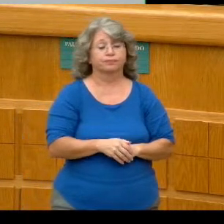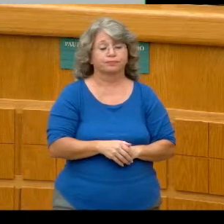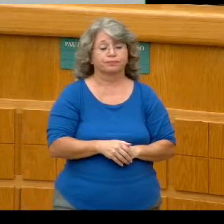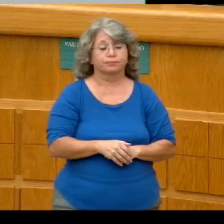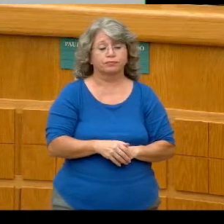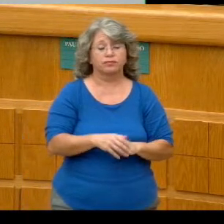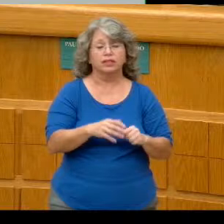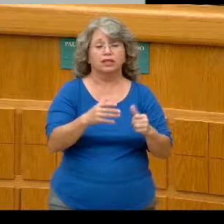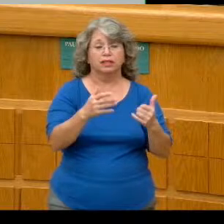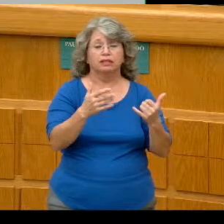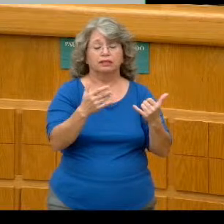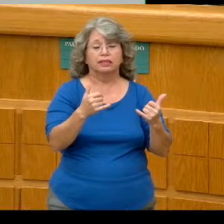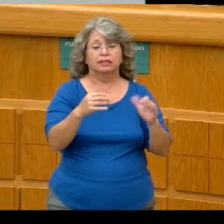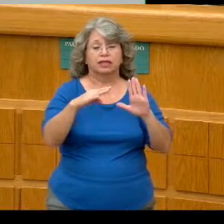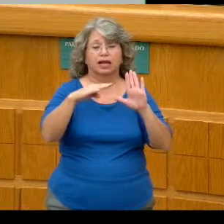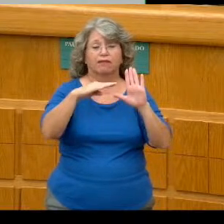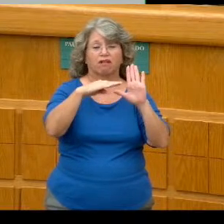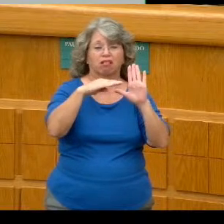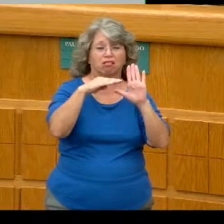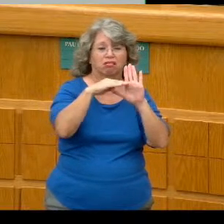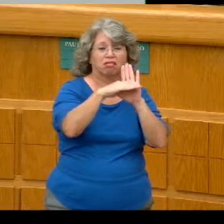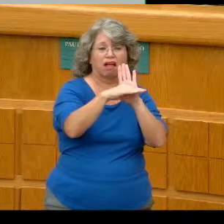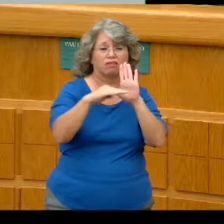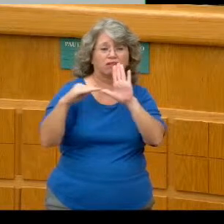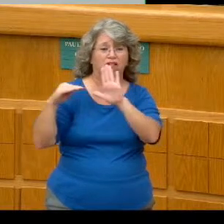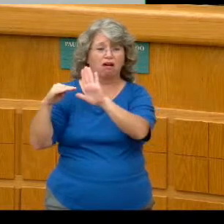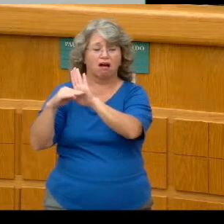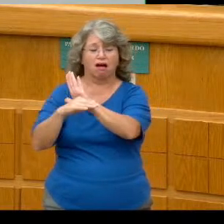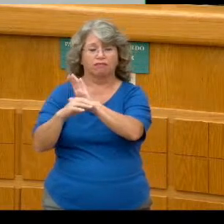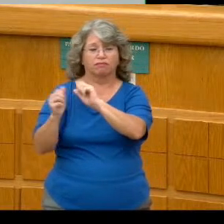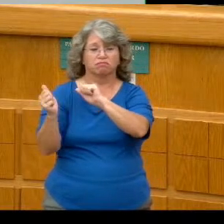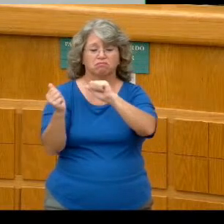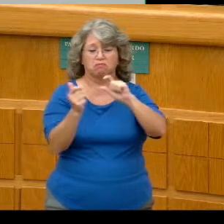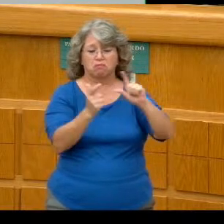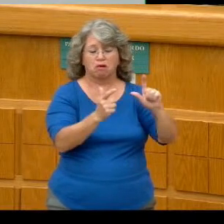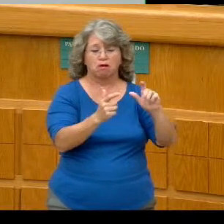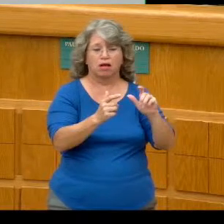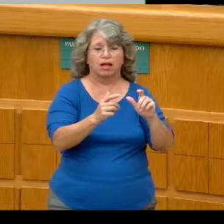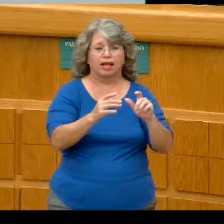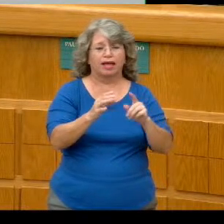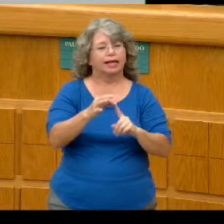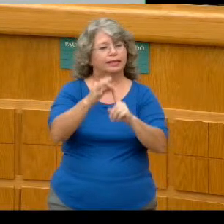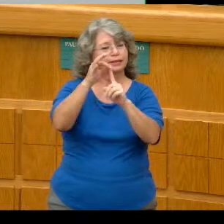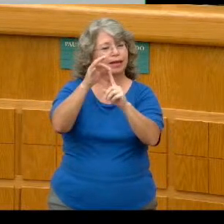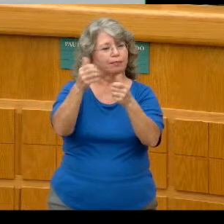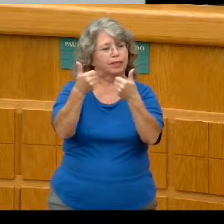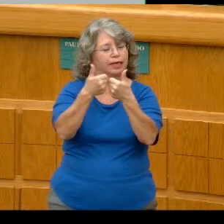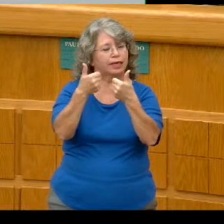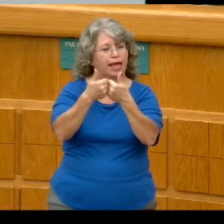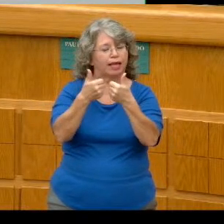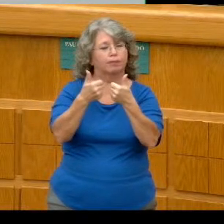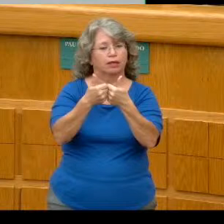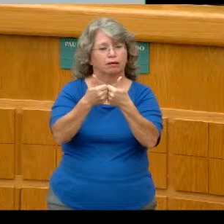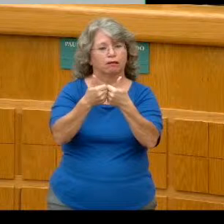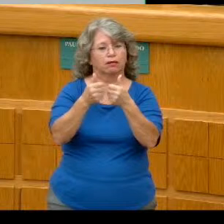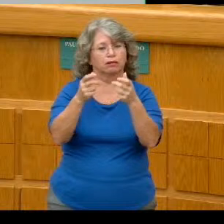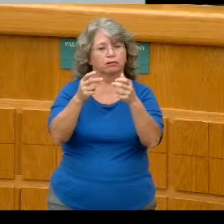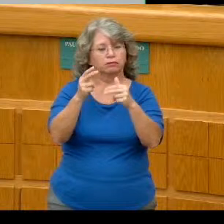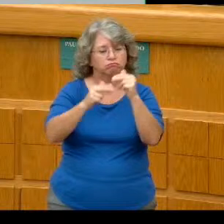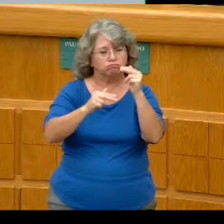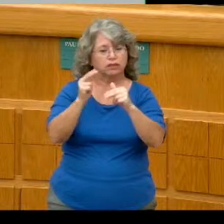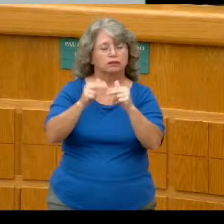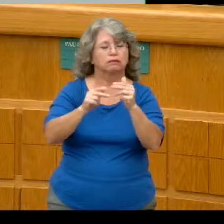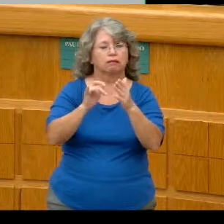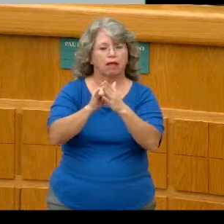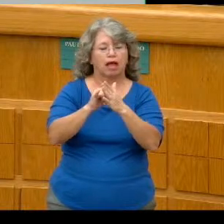a leveling off that's occurred across all these categories, with the exception of gaming facilities, which has dropped precipitously.